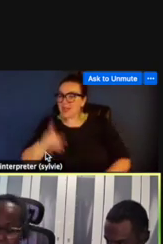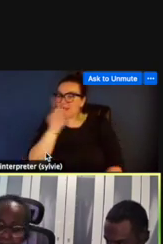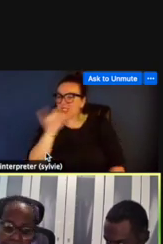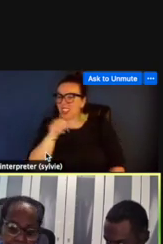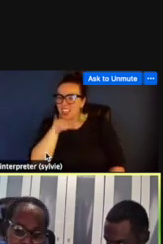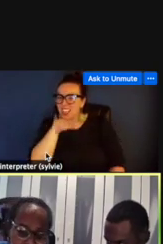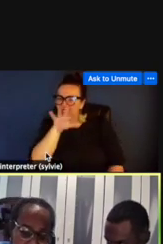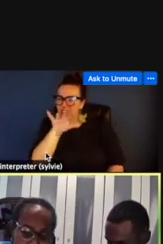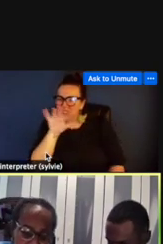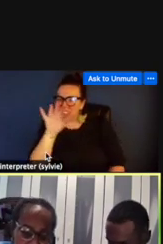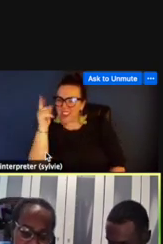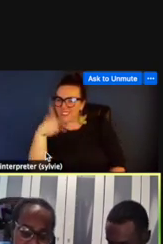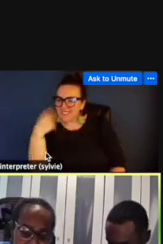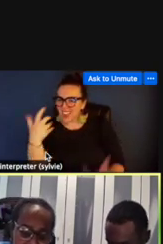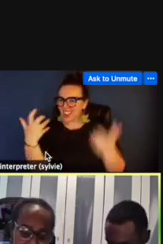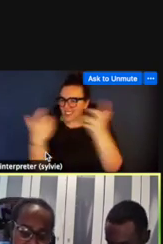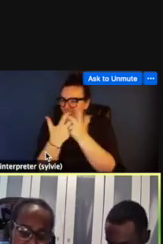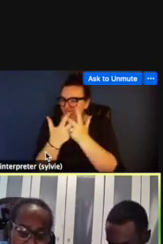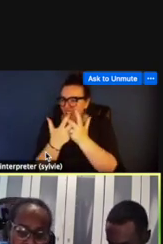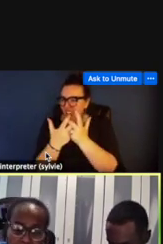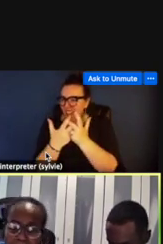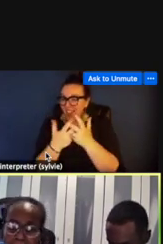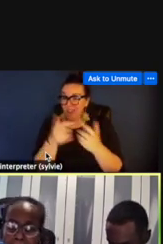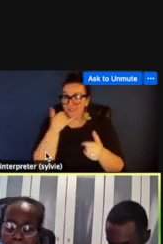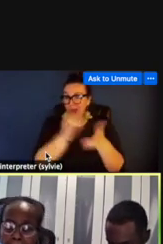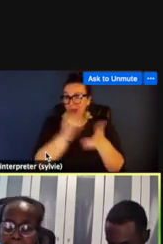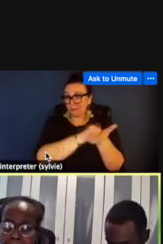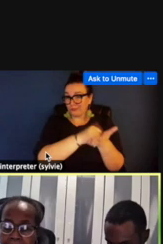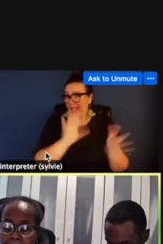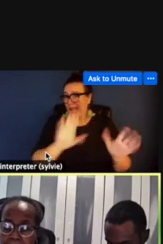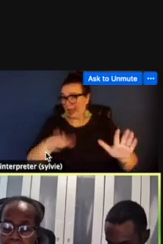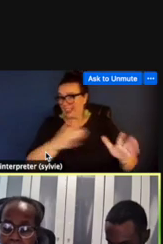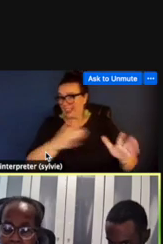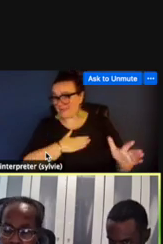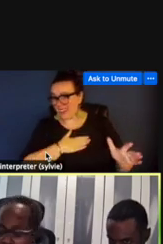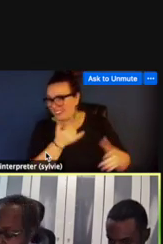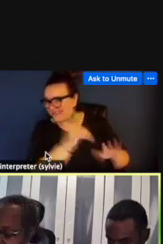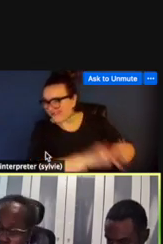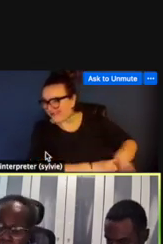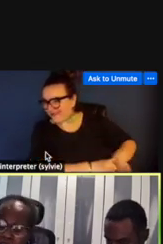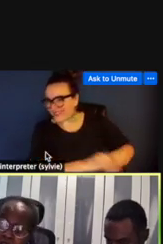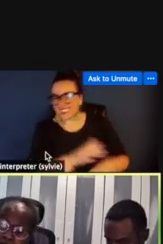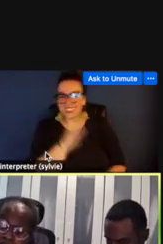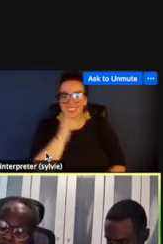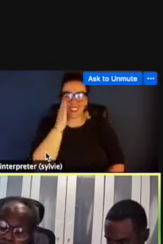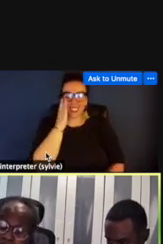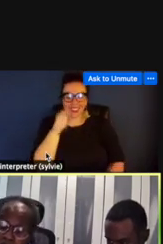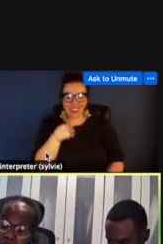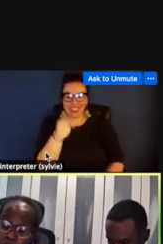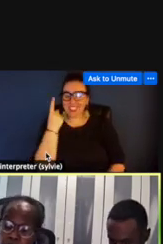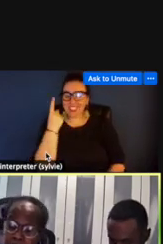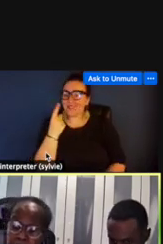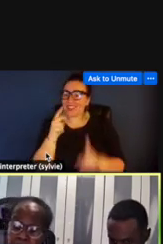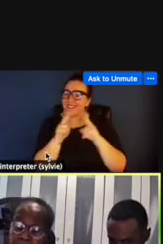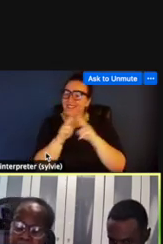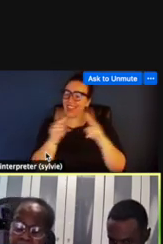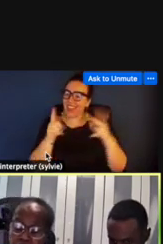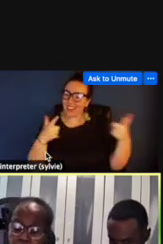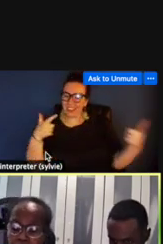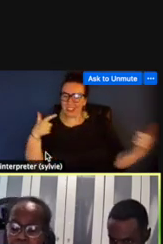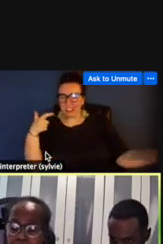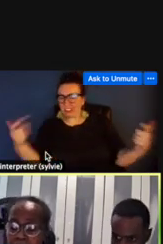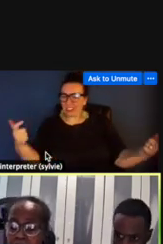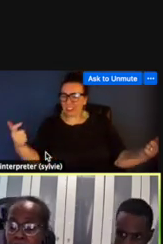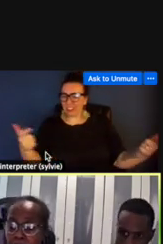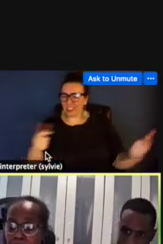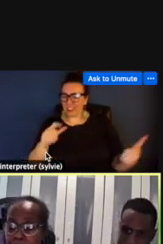man. That's mine. this was one of the very large ones.